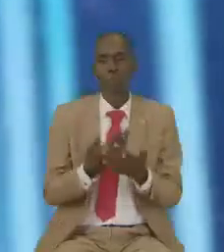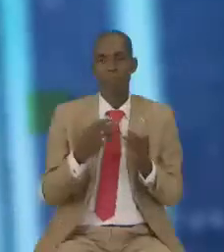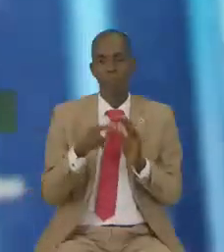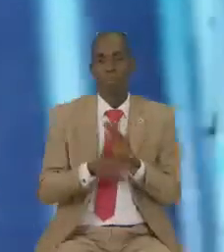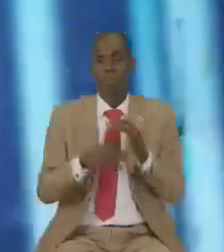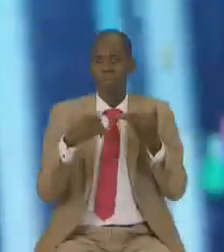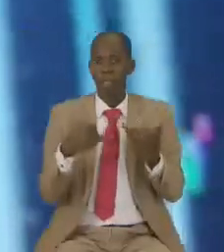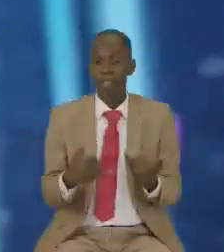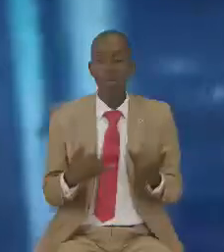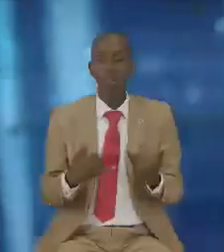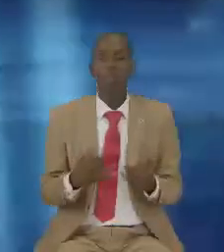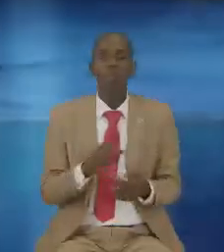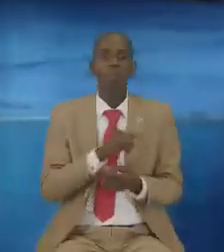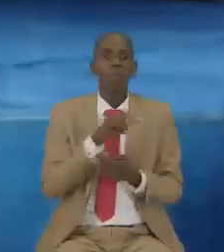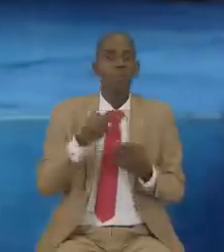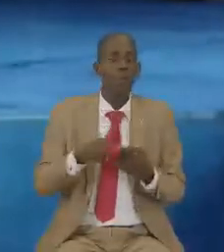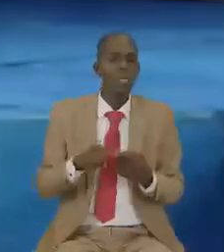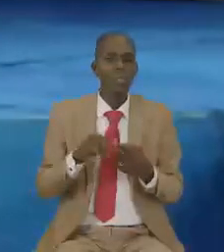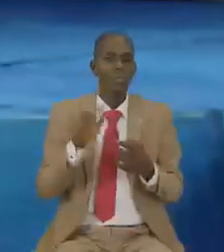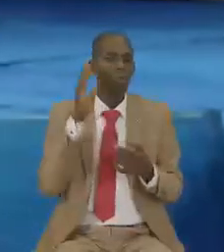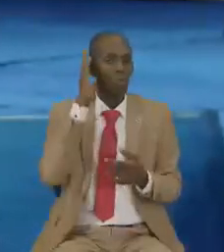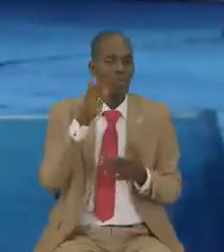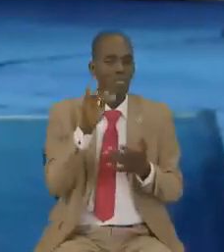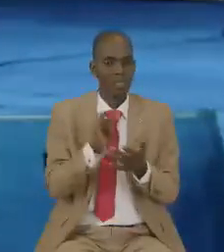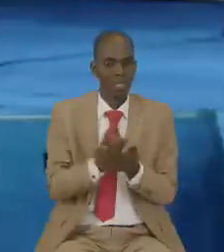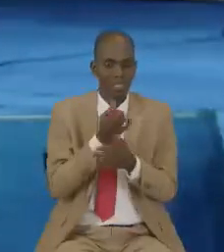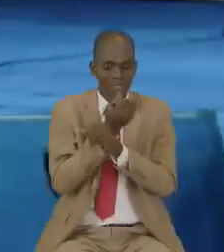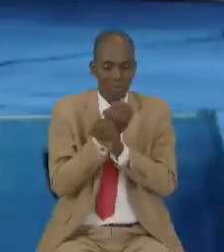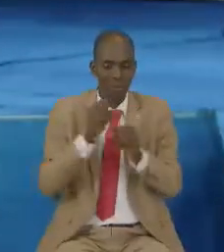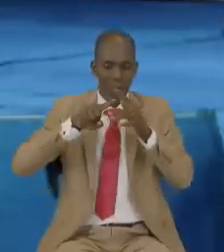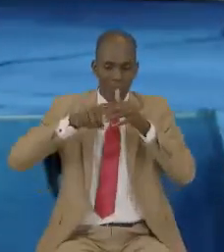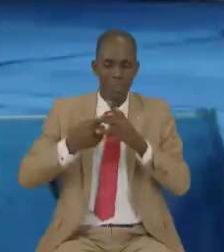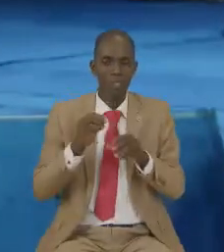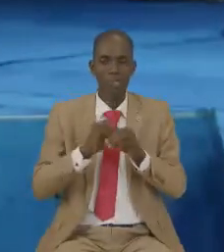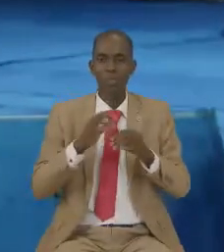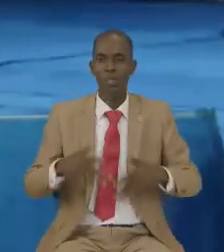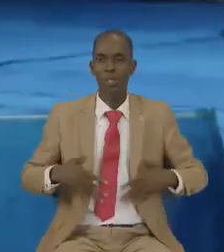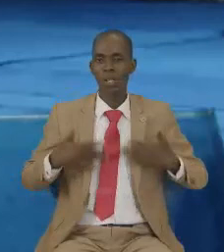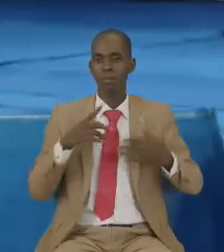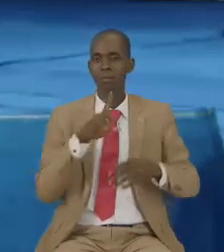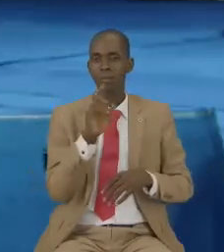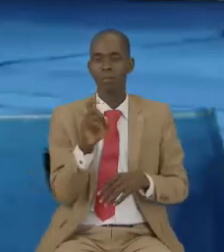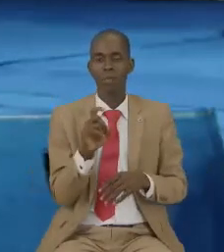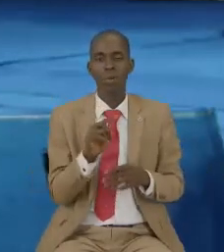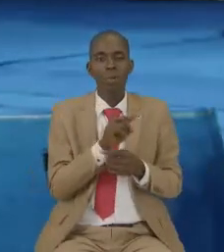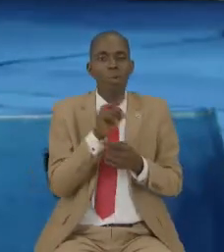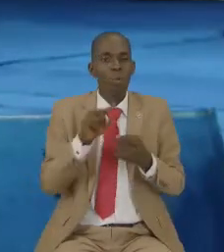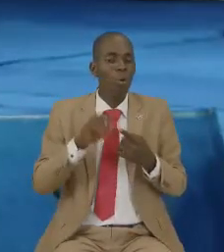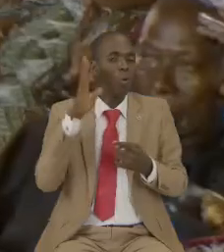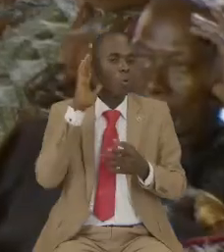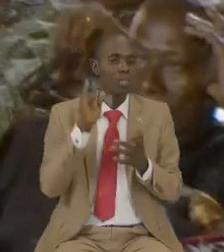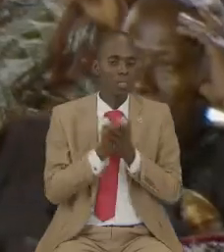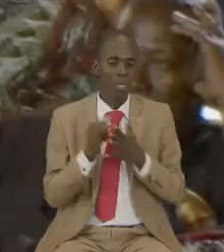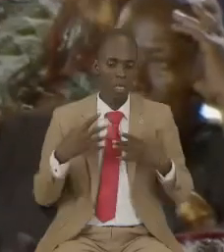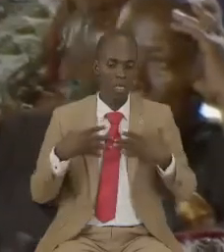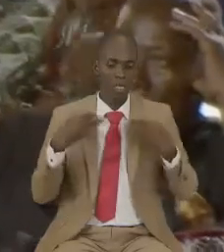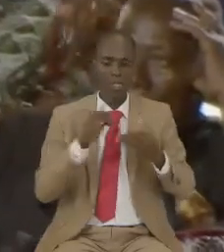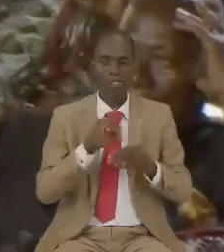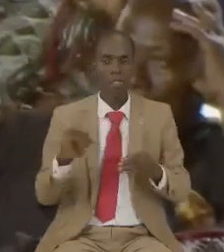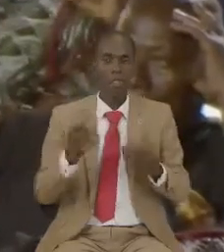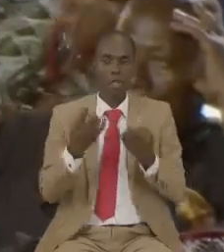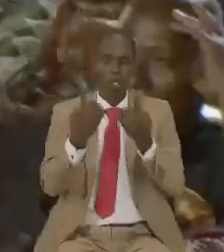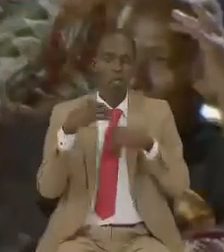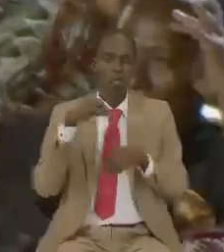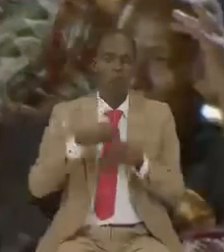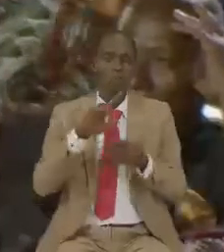salvation begin in your life? When will that healing come into your life? And